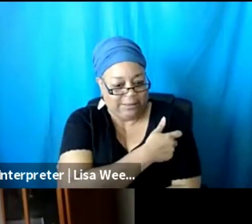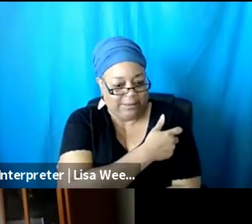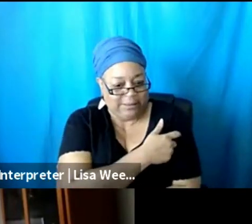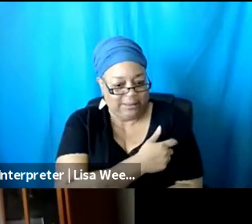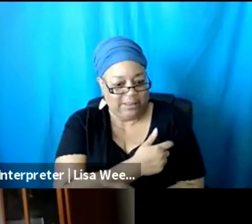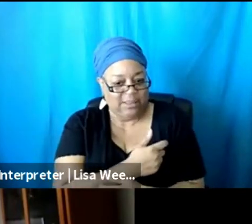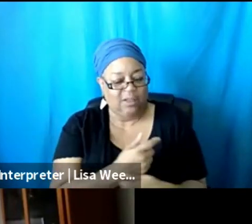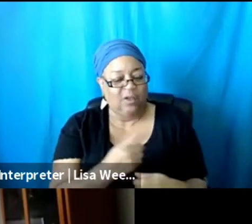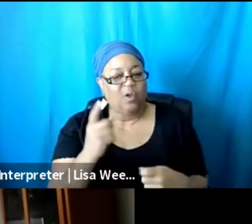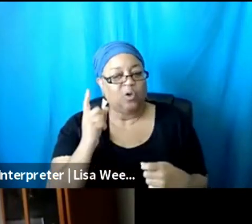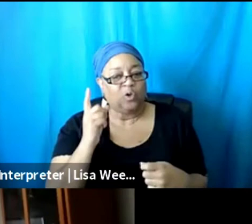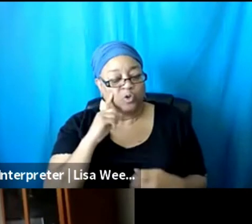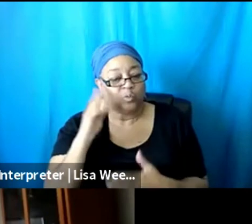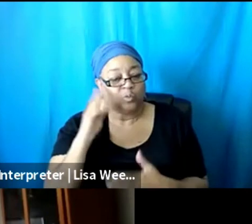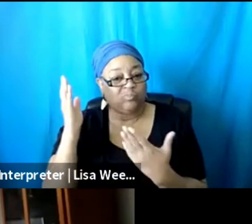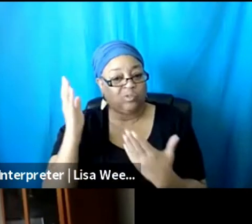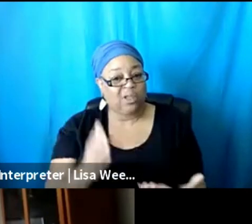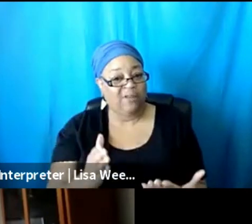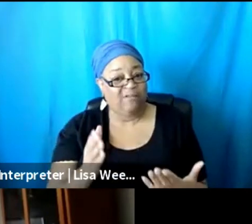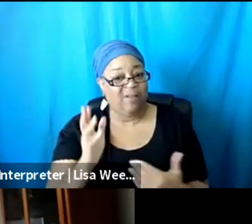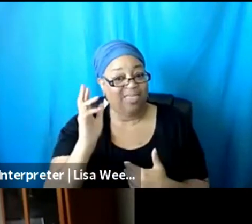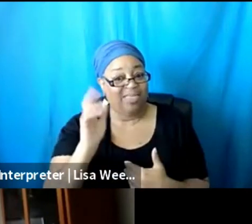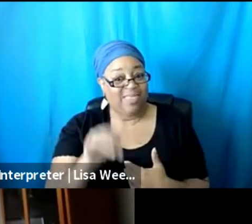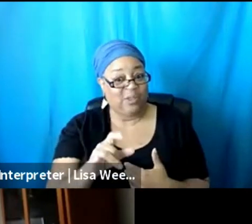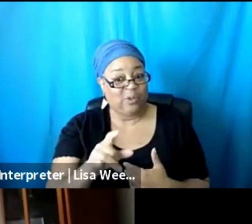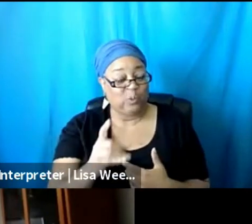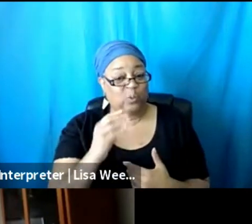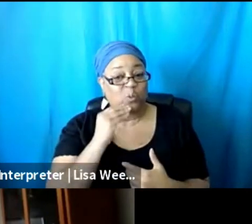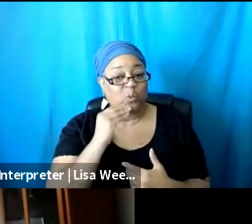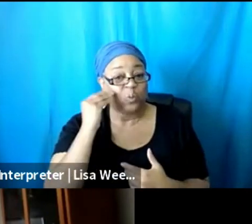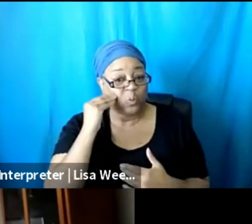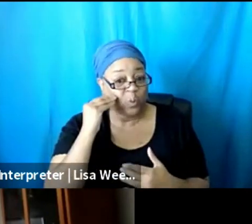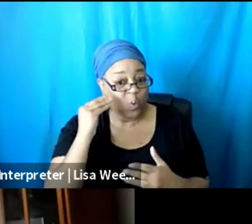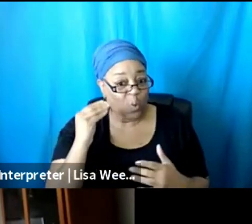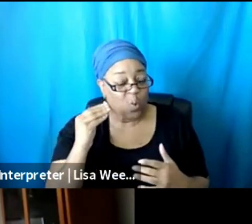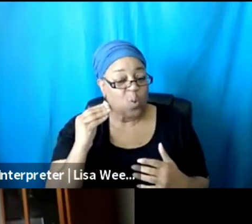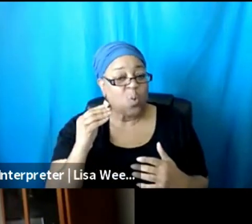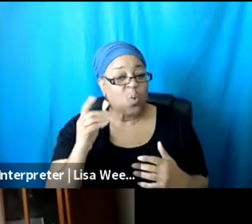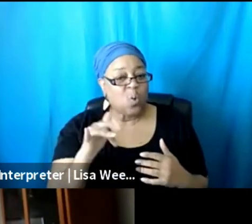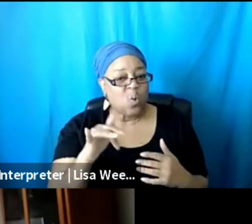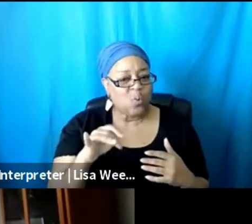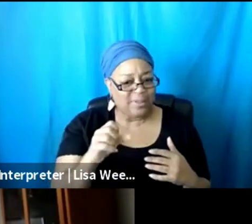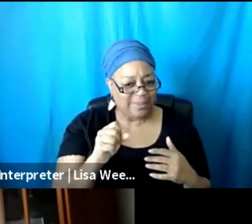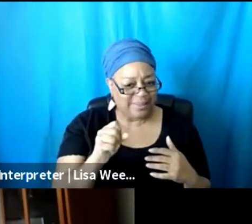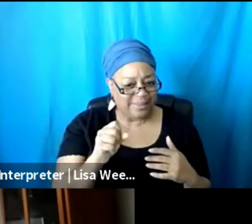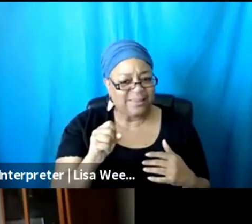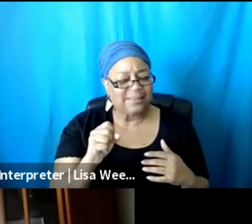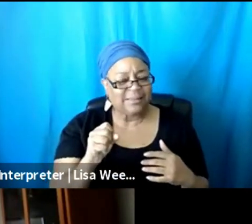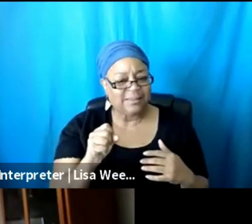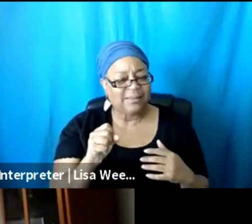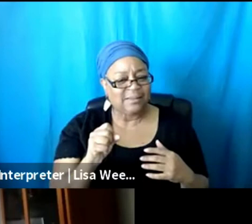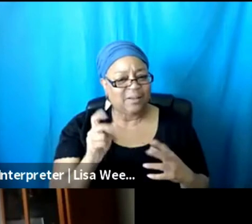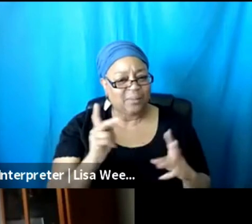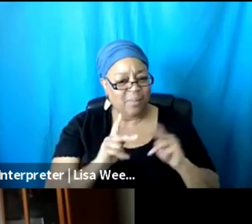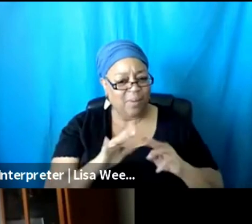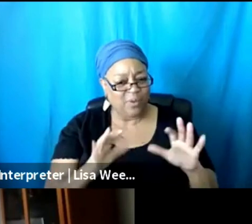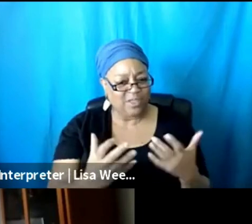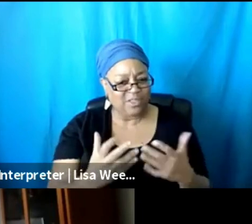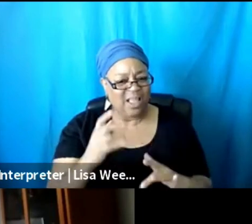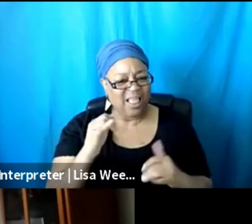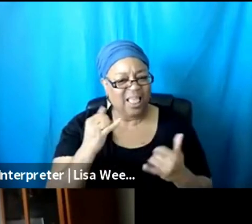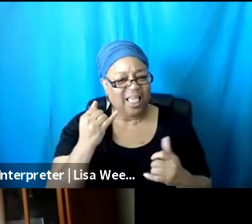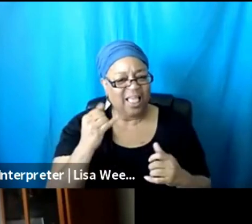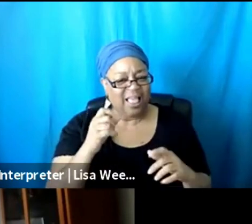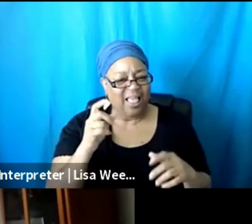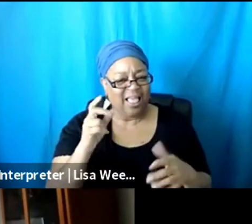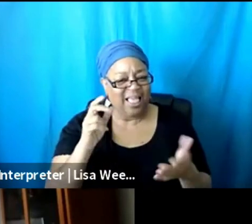the homeless and housing insecure populations. And I think that was a part of the last phase of the